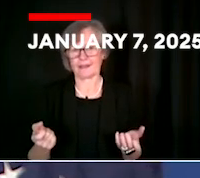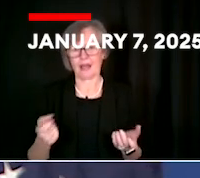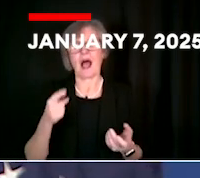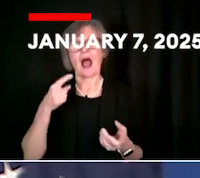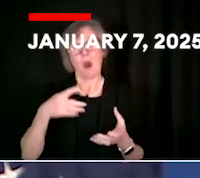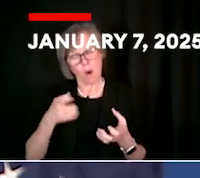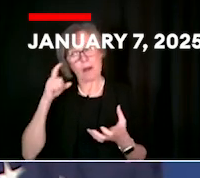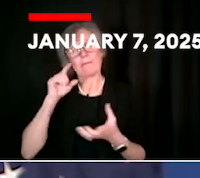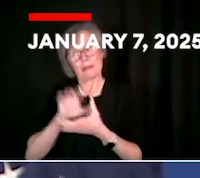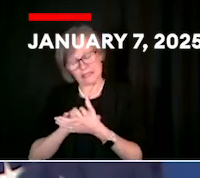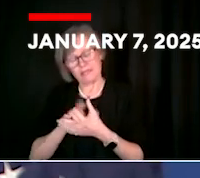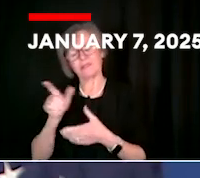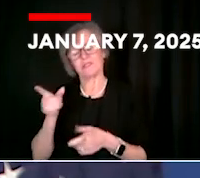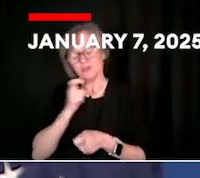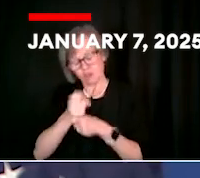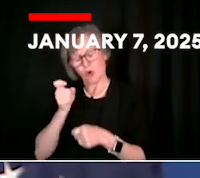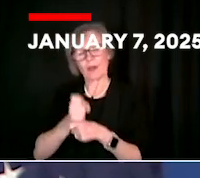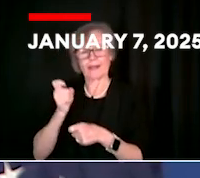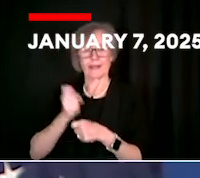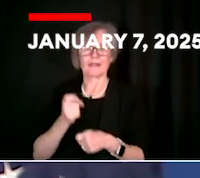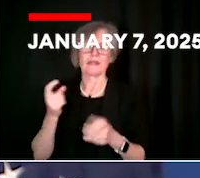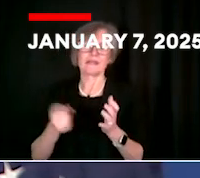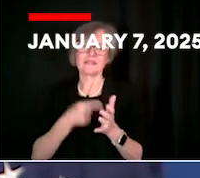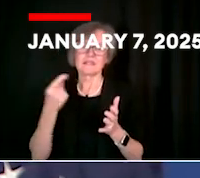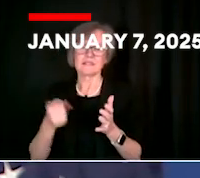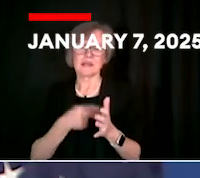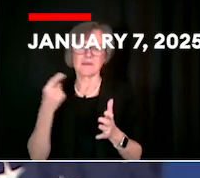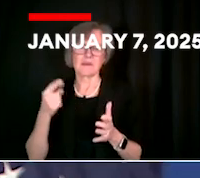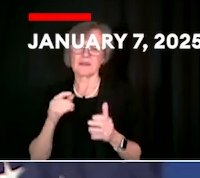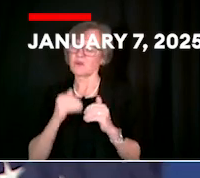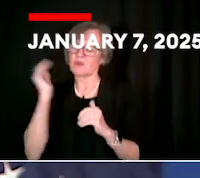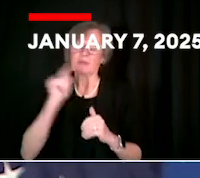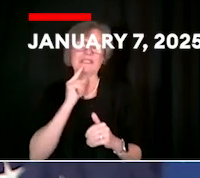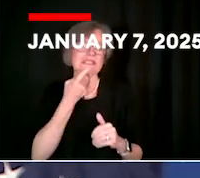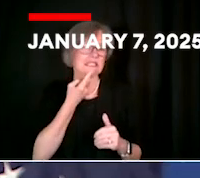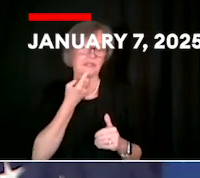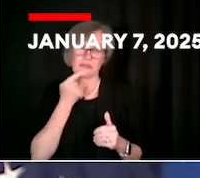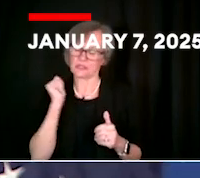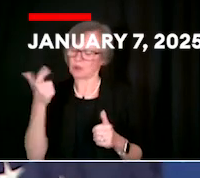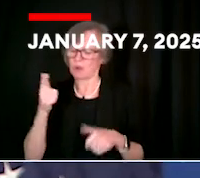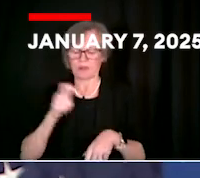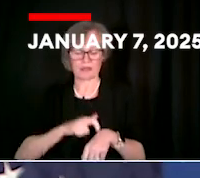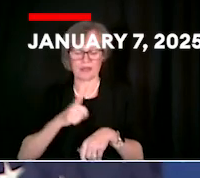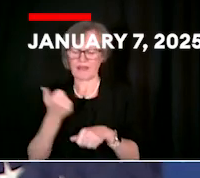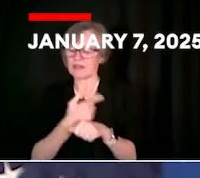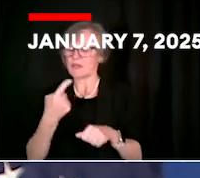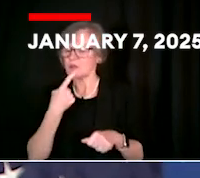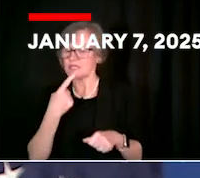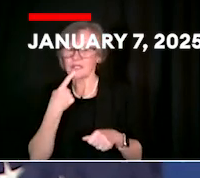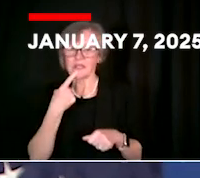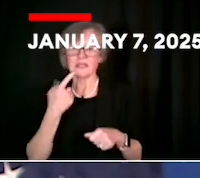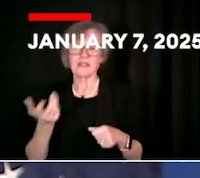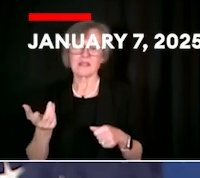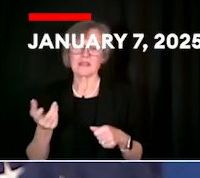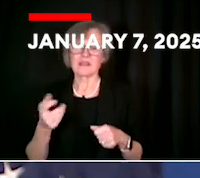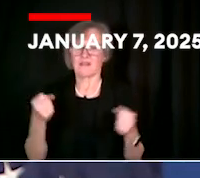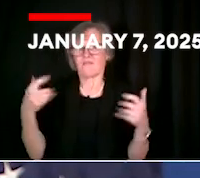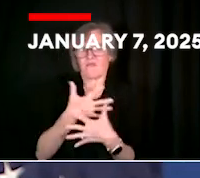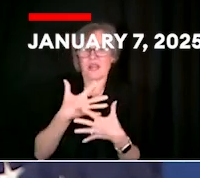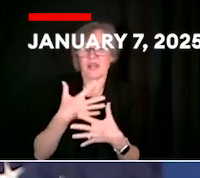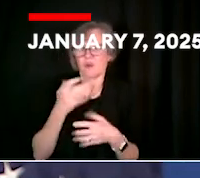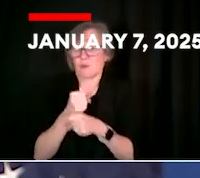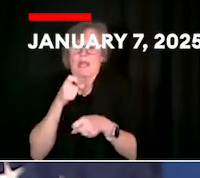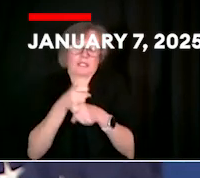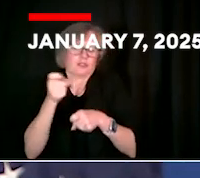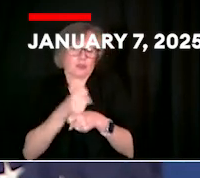was. And I just think sometimes we take each other too seriously all the time. Everything we say, so you're almost afraid to crack a joke